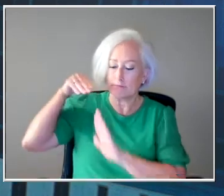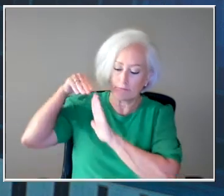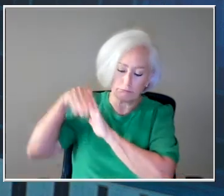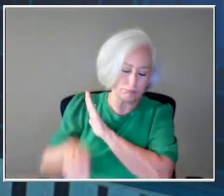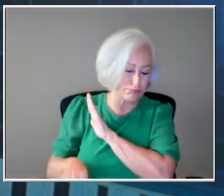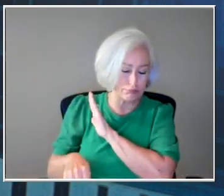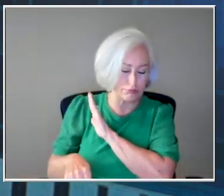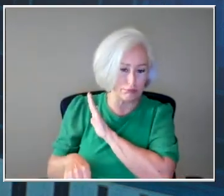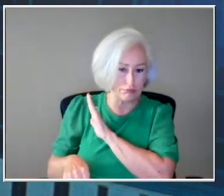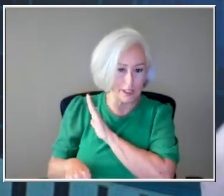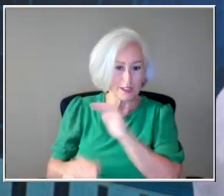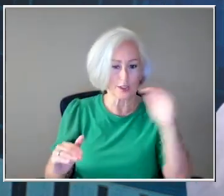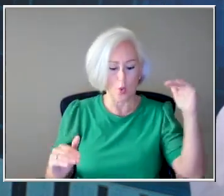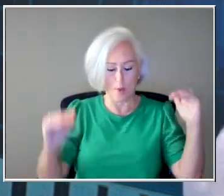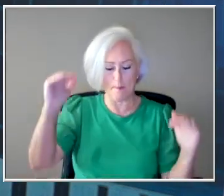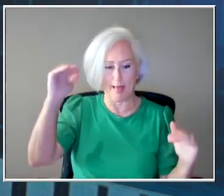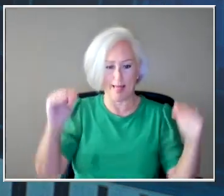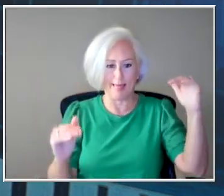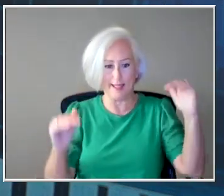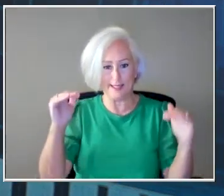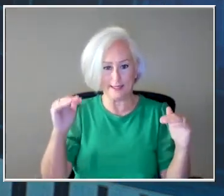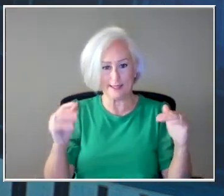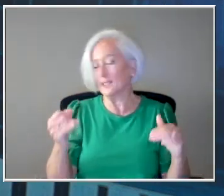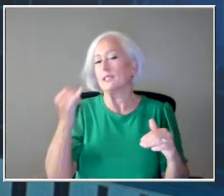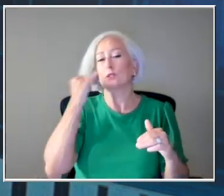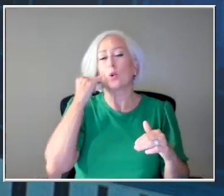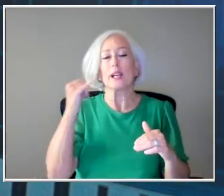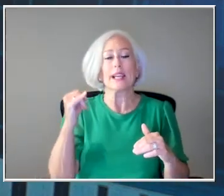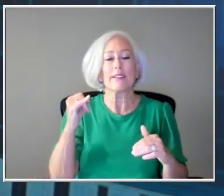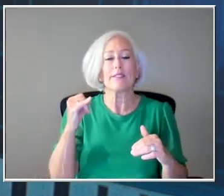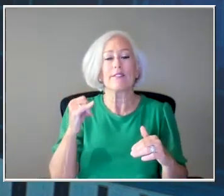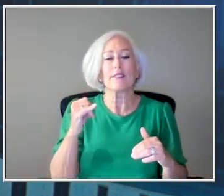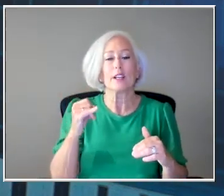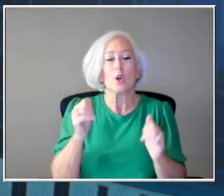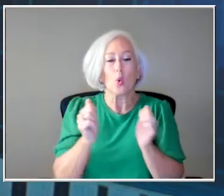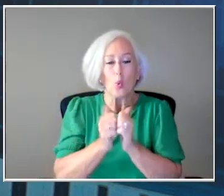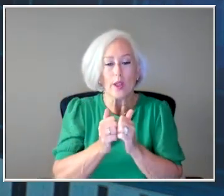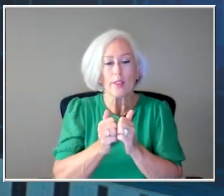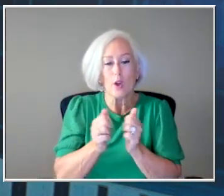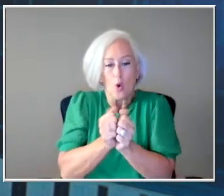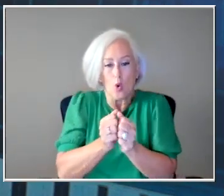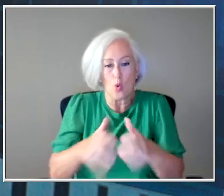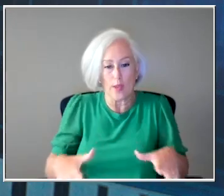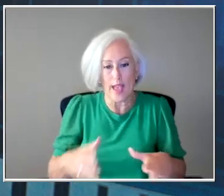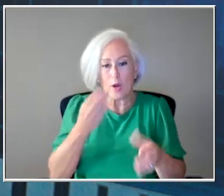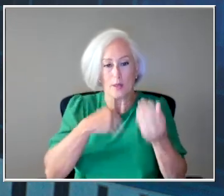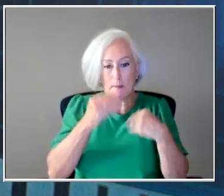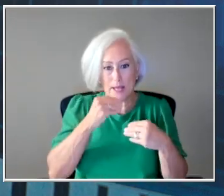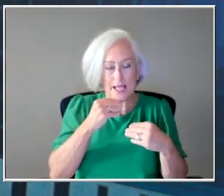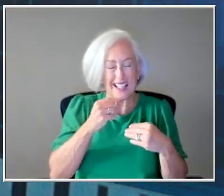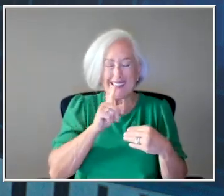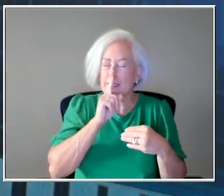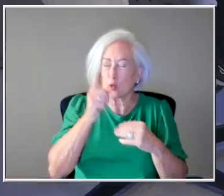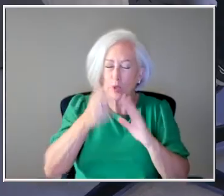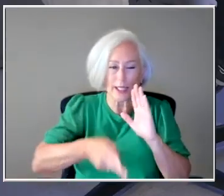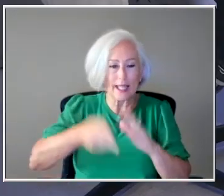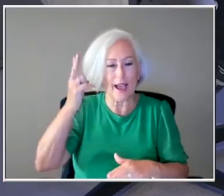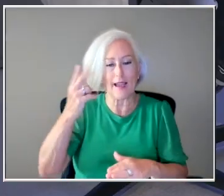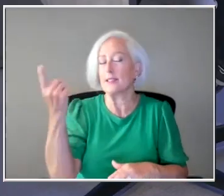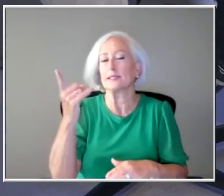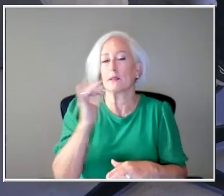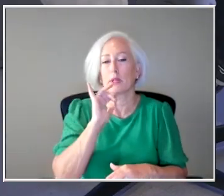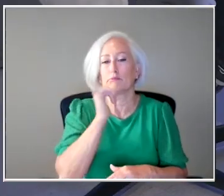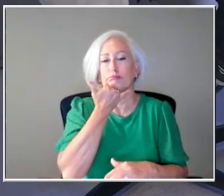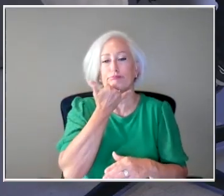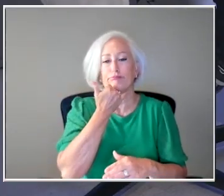equal balance. So if you have an abnormally high triglycerides with or without a meal between it, there's something going on that's not right. So I want to hear from all of